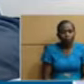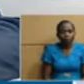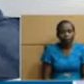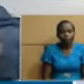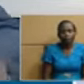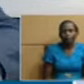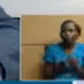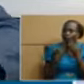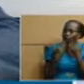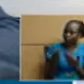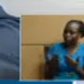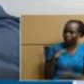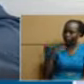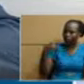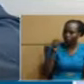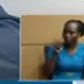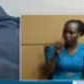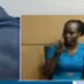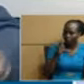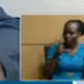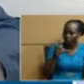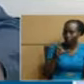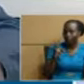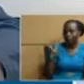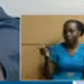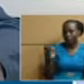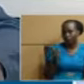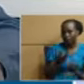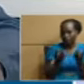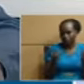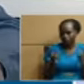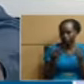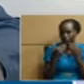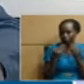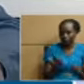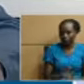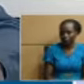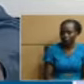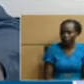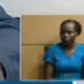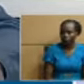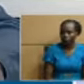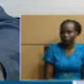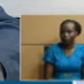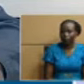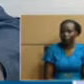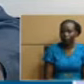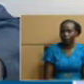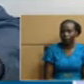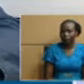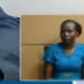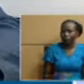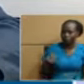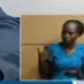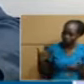Viewers and colleagues, Bernard and the lady from the Opportunities. We've been in